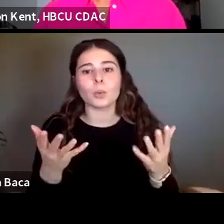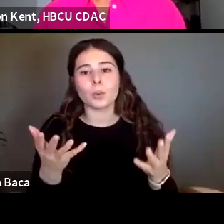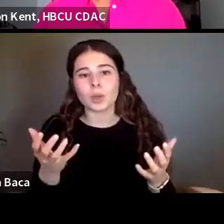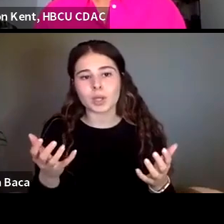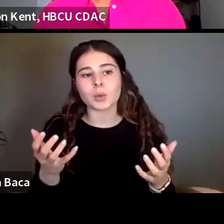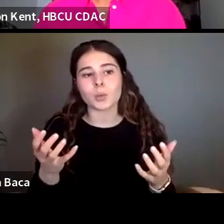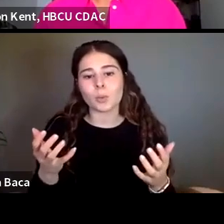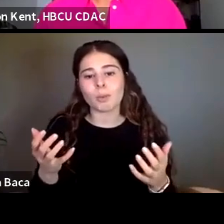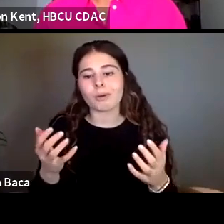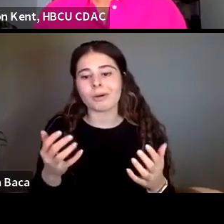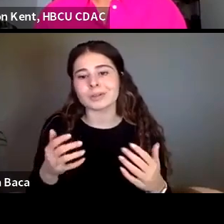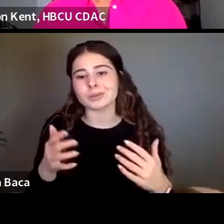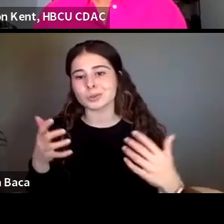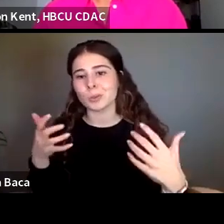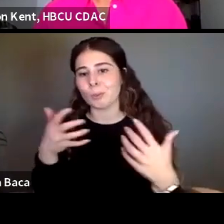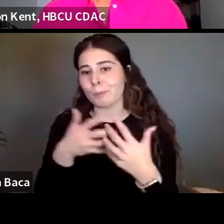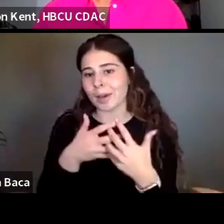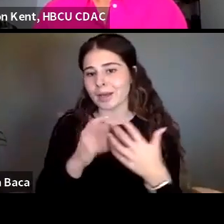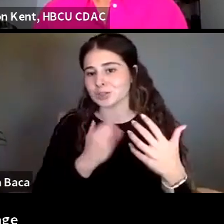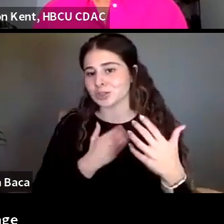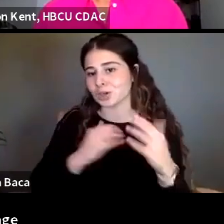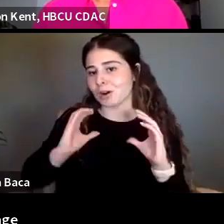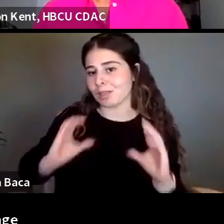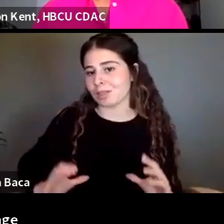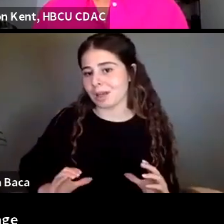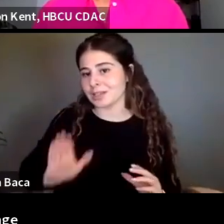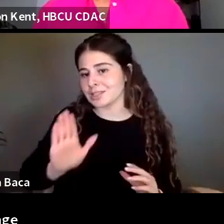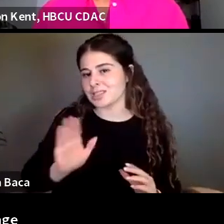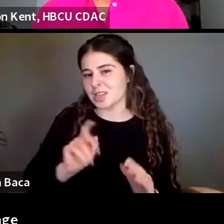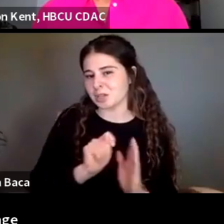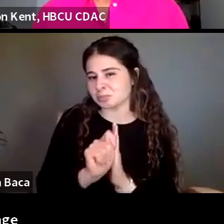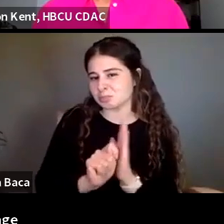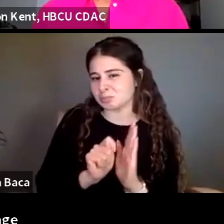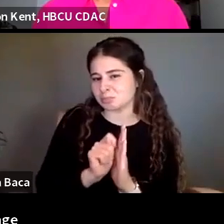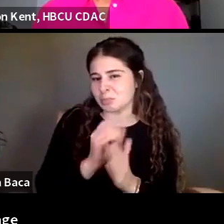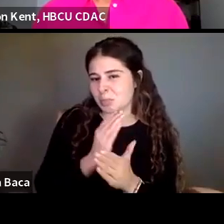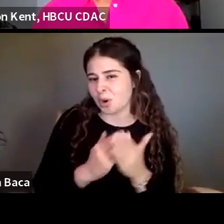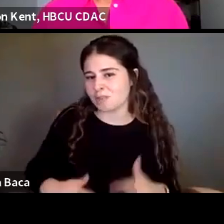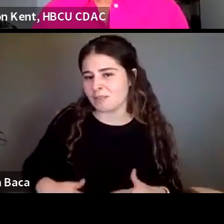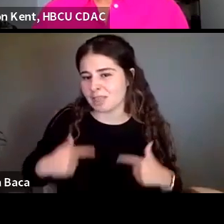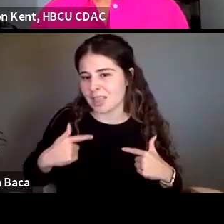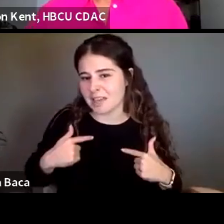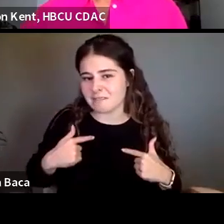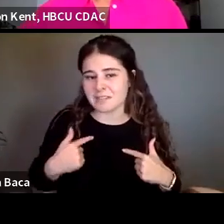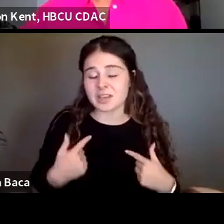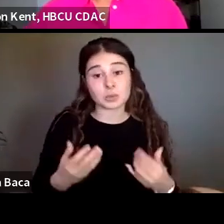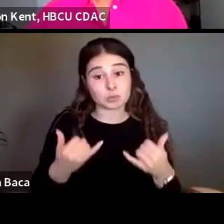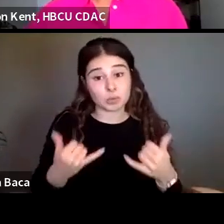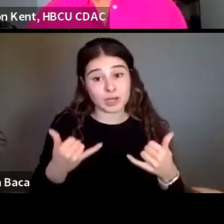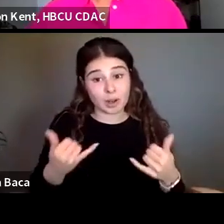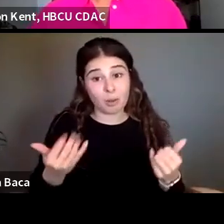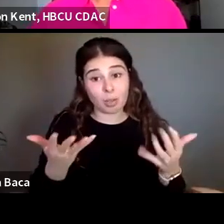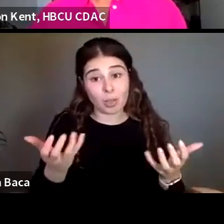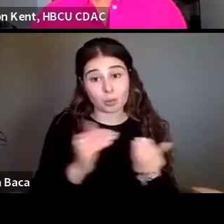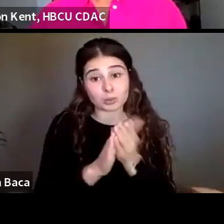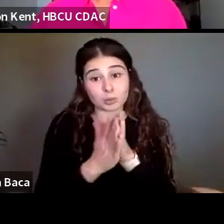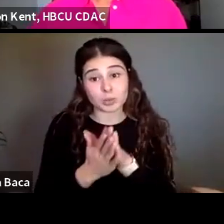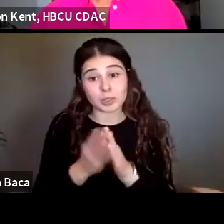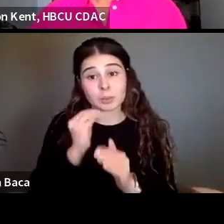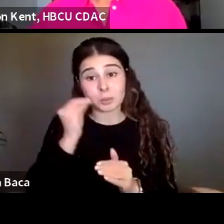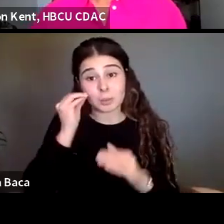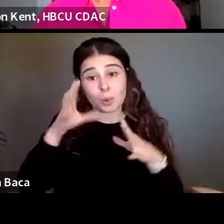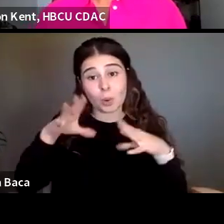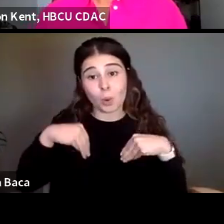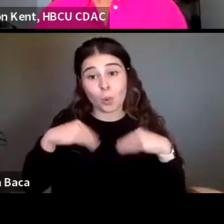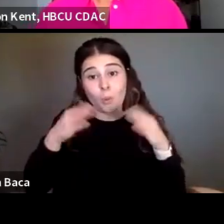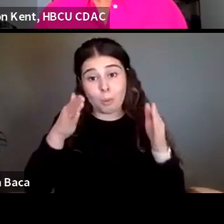they're entering into. And this stage is where they want to be homeowners and want to be homeowners over a long term.